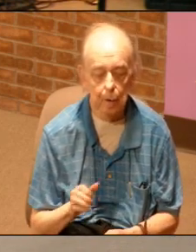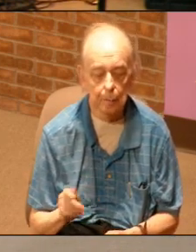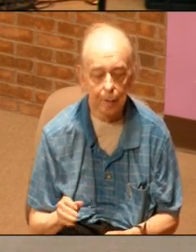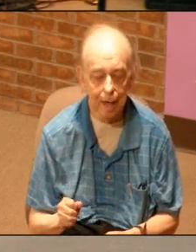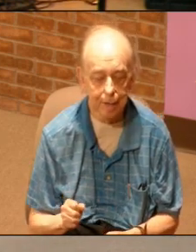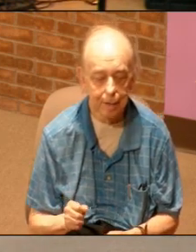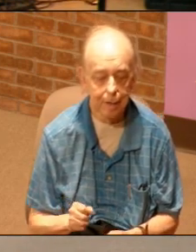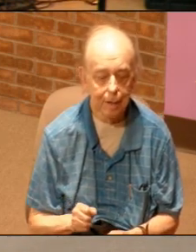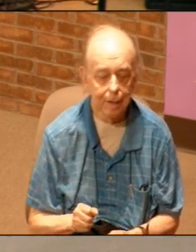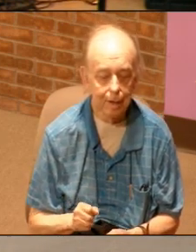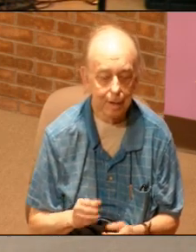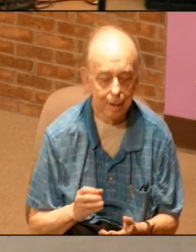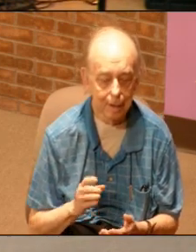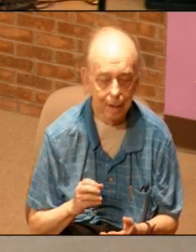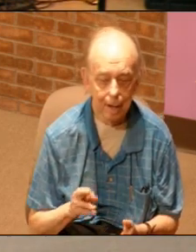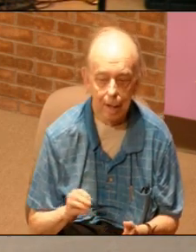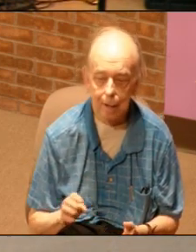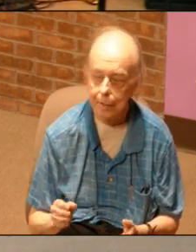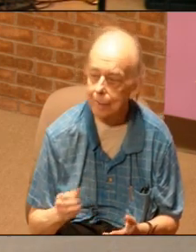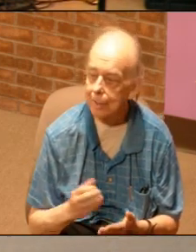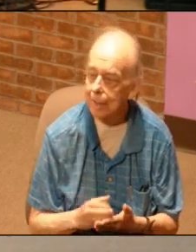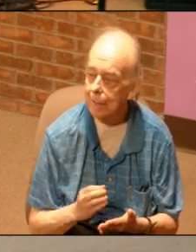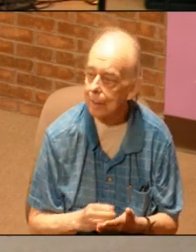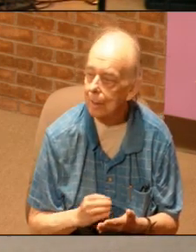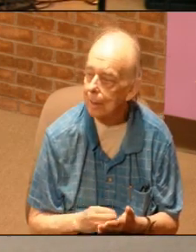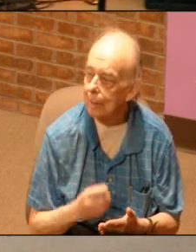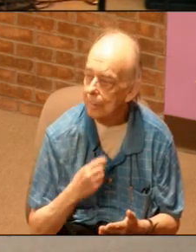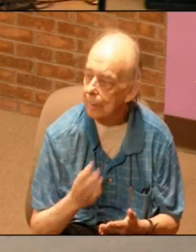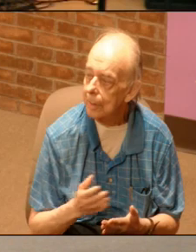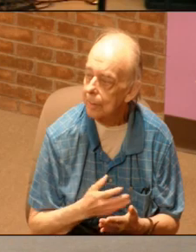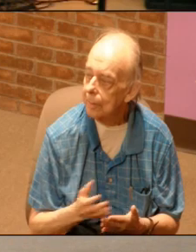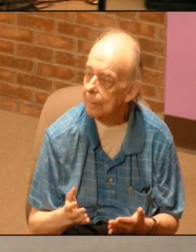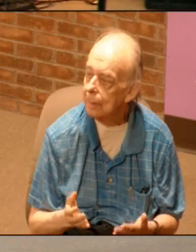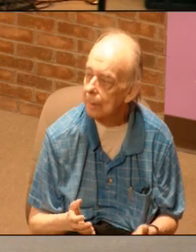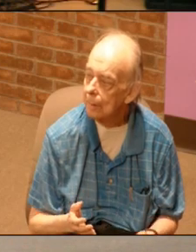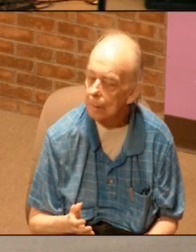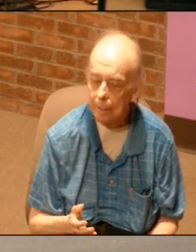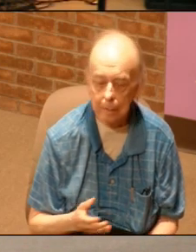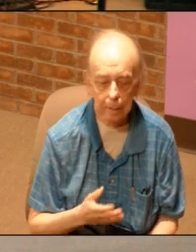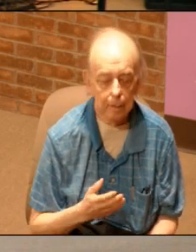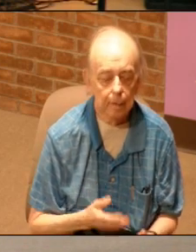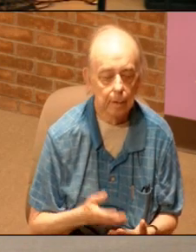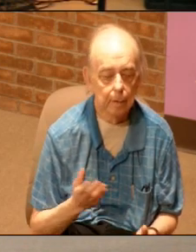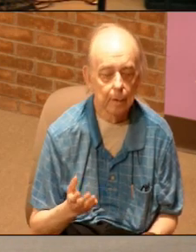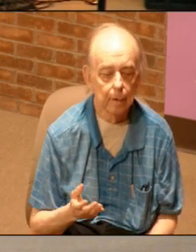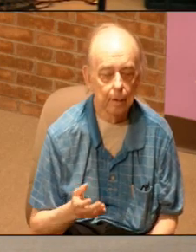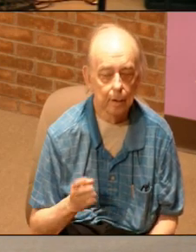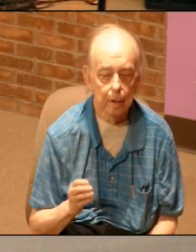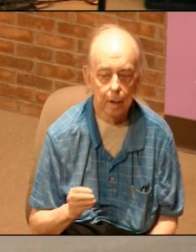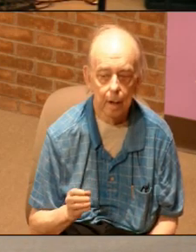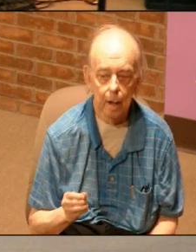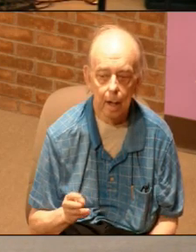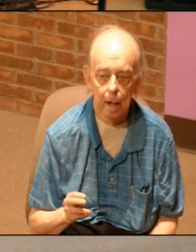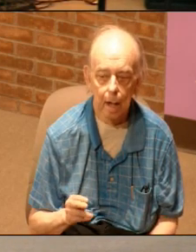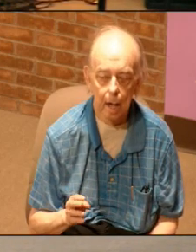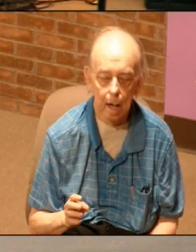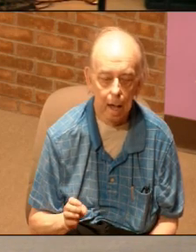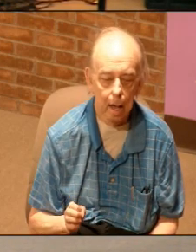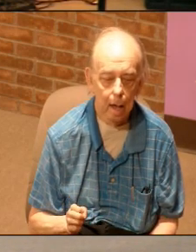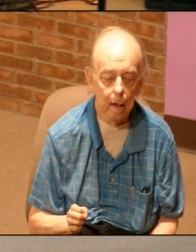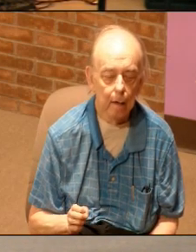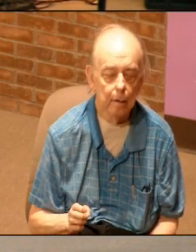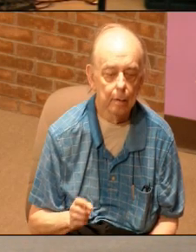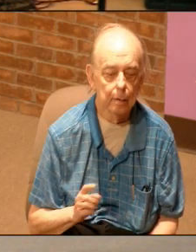Not yet. Not yet. But let me say this. I bought them in Monroe, down